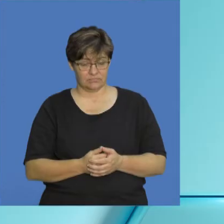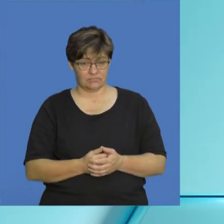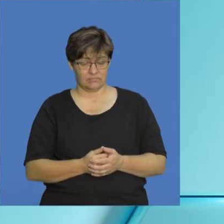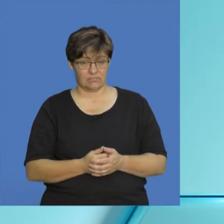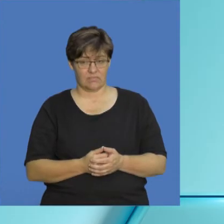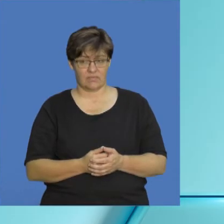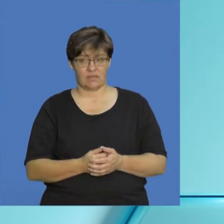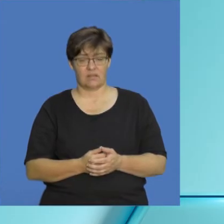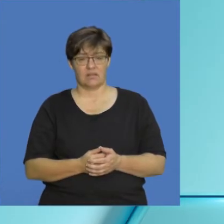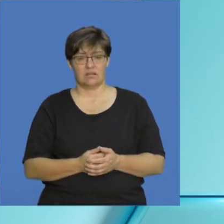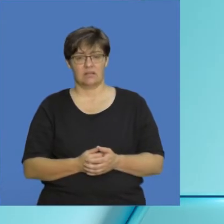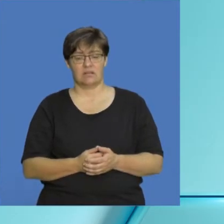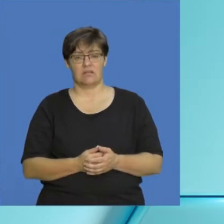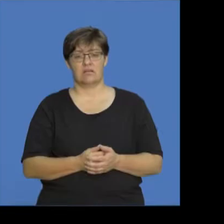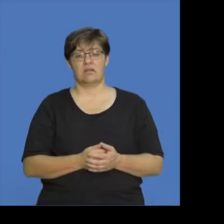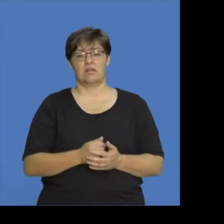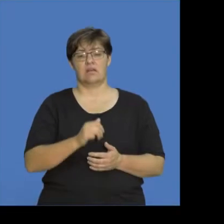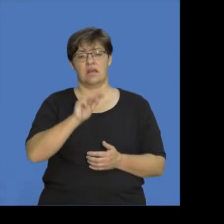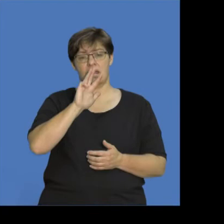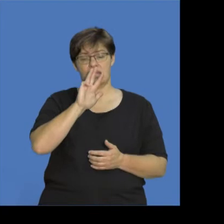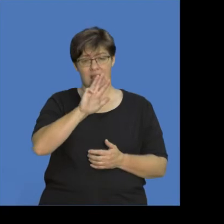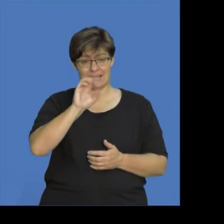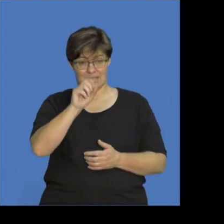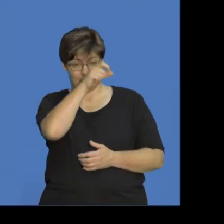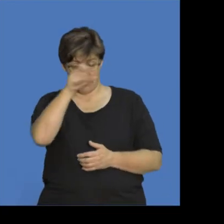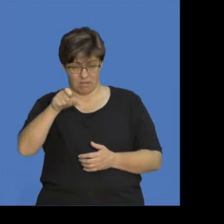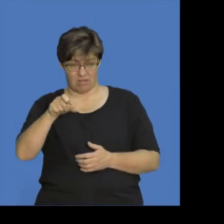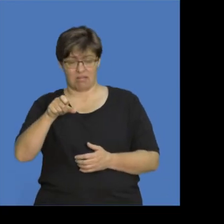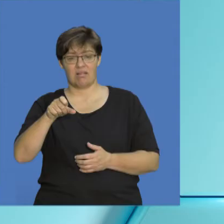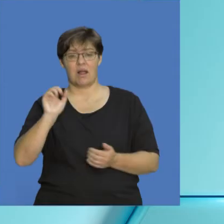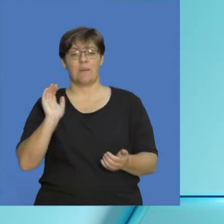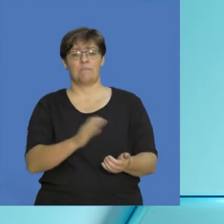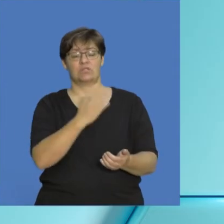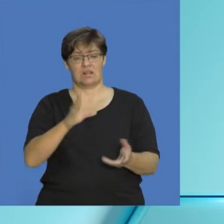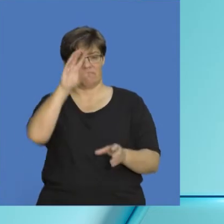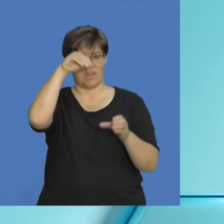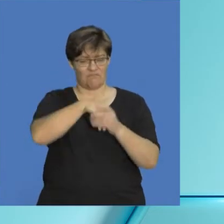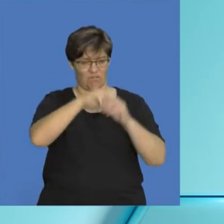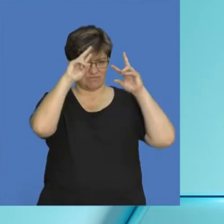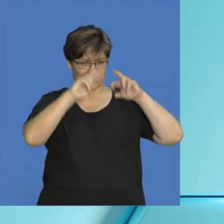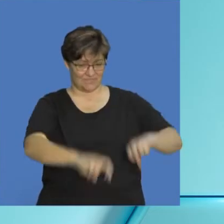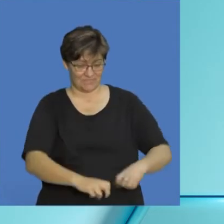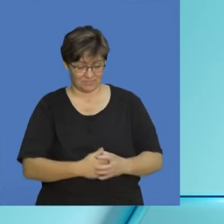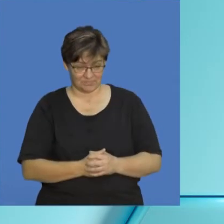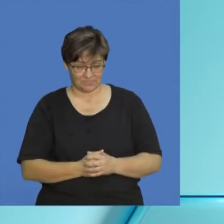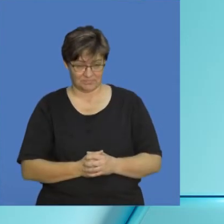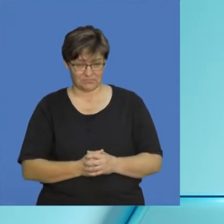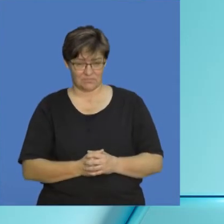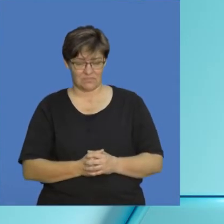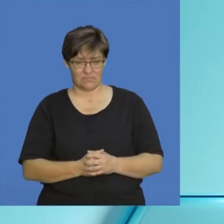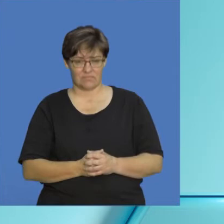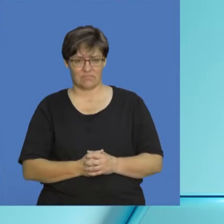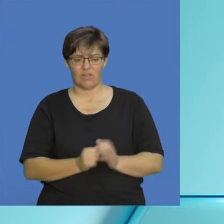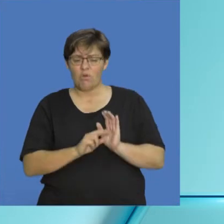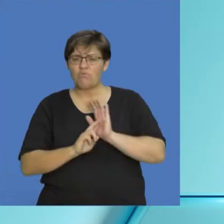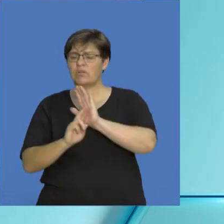in total, we have 90 people took a part in the survey. Then how